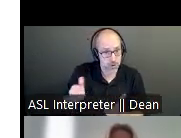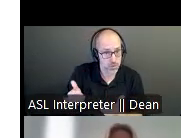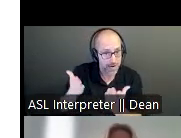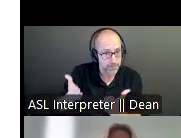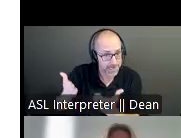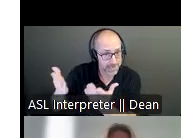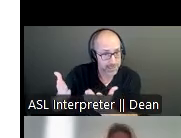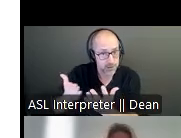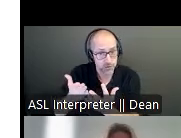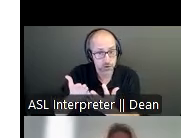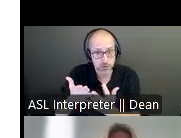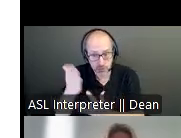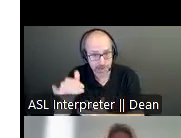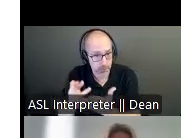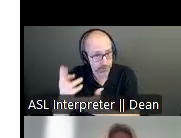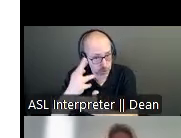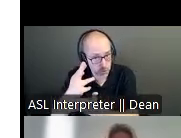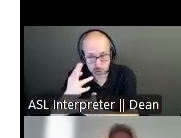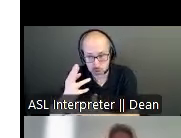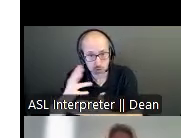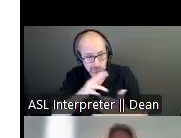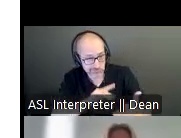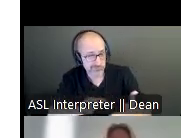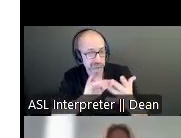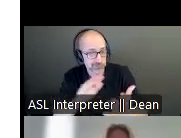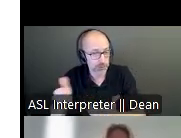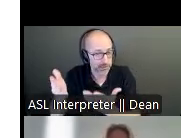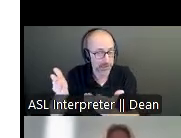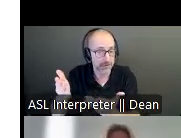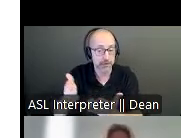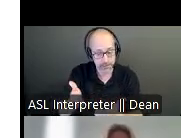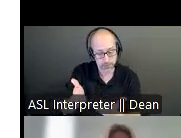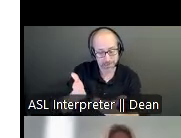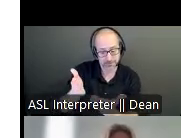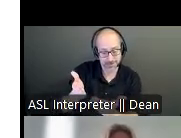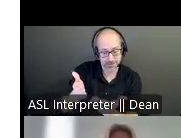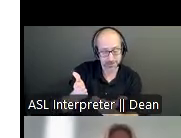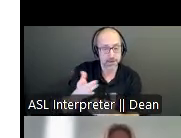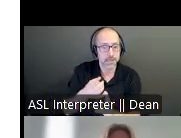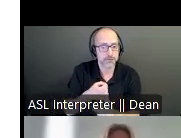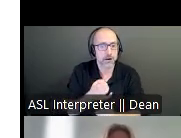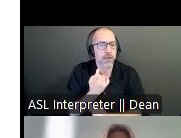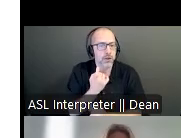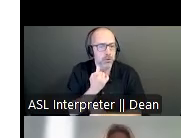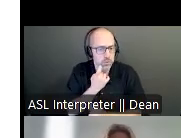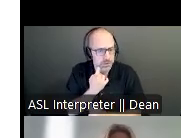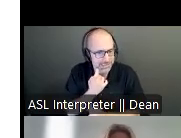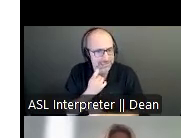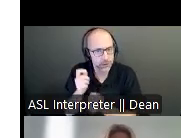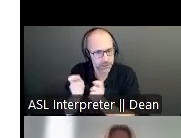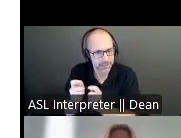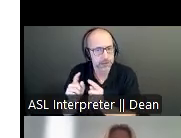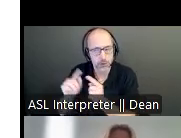this particular review were made in the context of the recent amendments to this federal